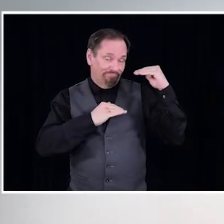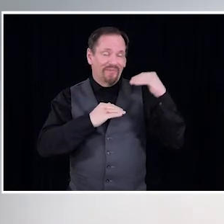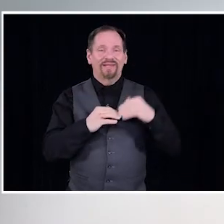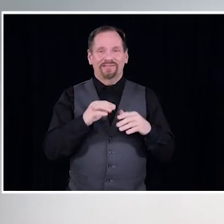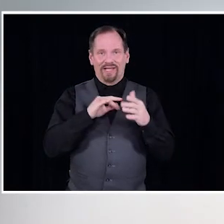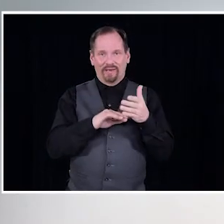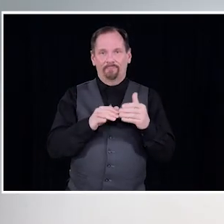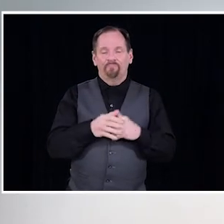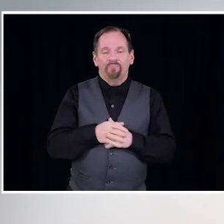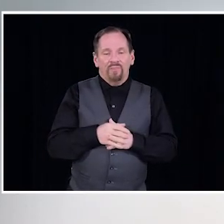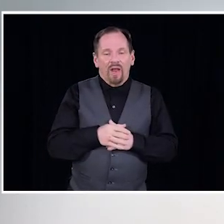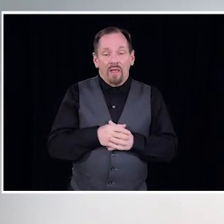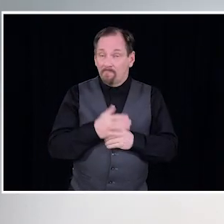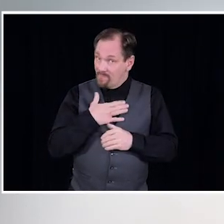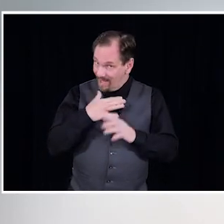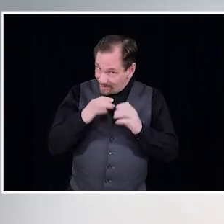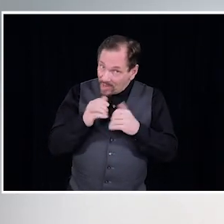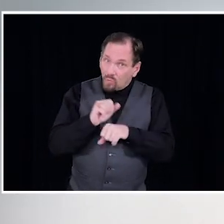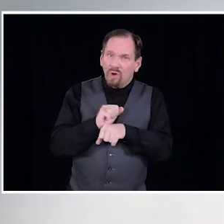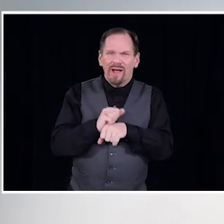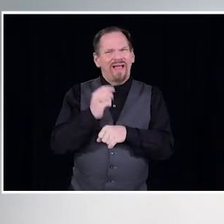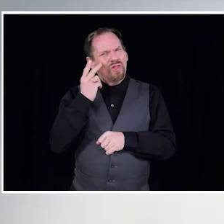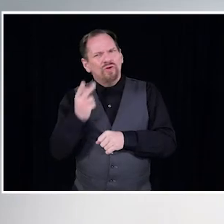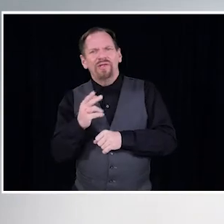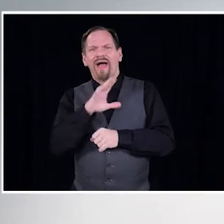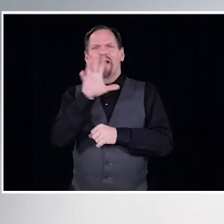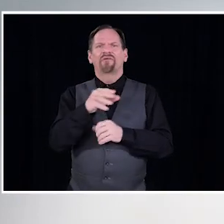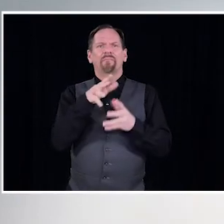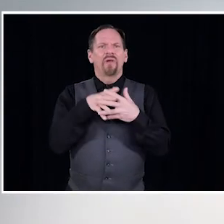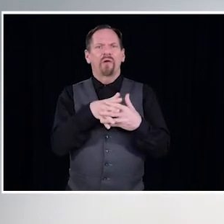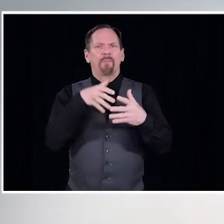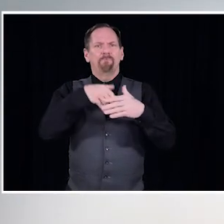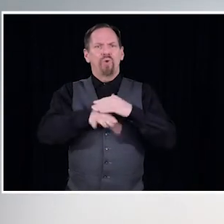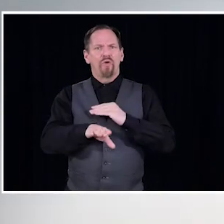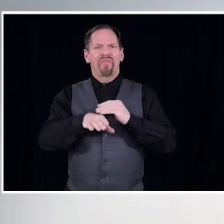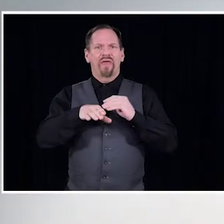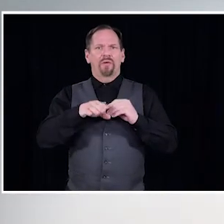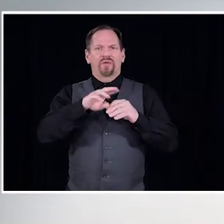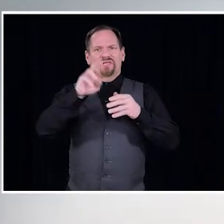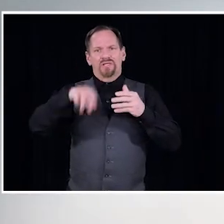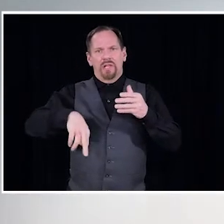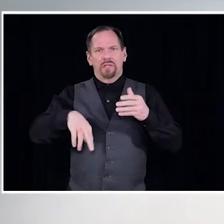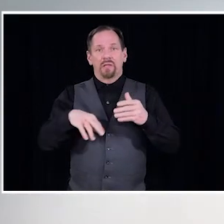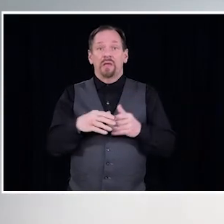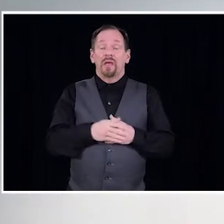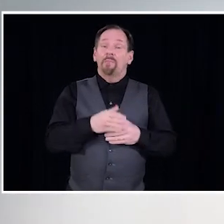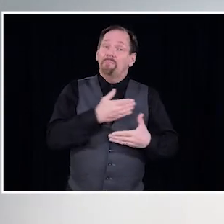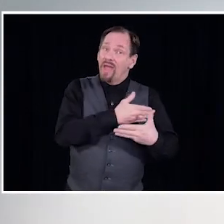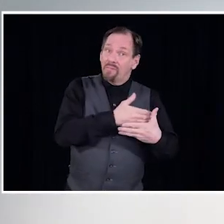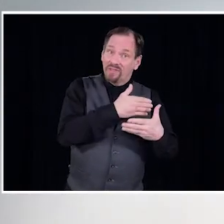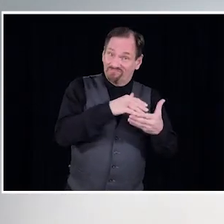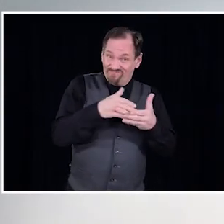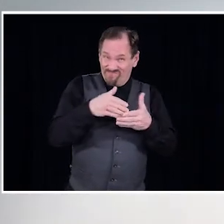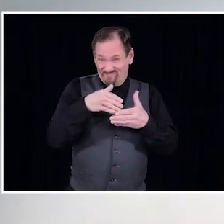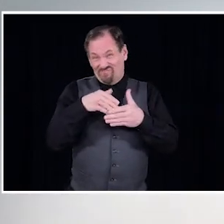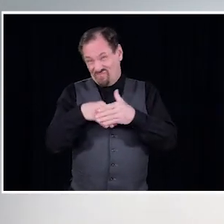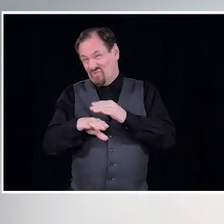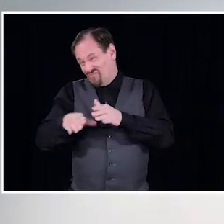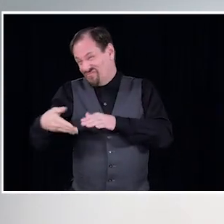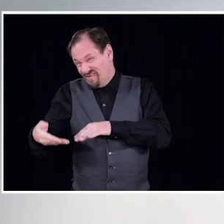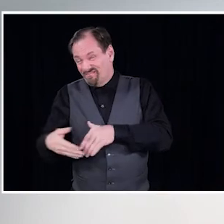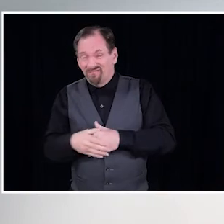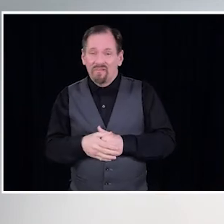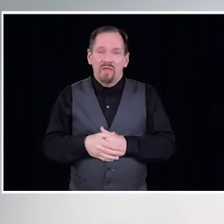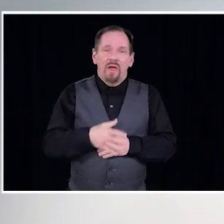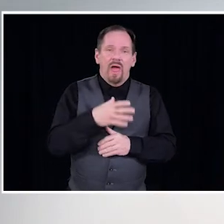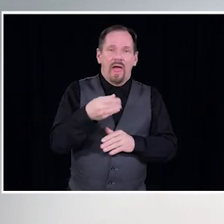my coursework, I focused on improving African-American birth outcomes, examining infant mortality and preterm birth rates, and evaluating